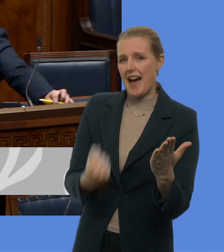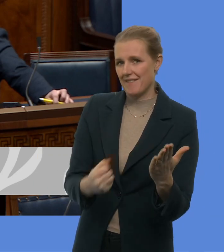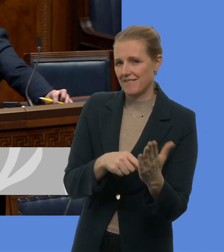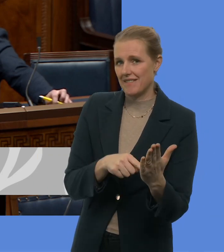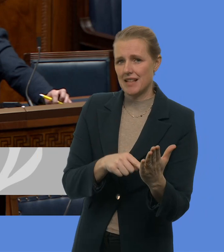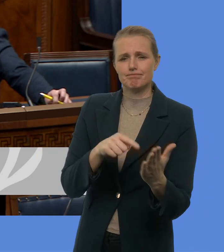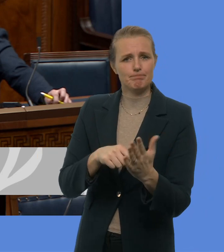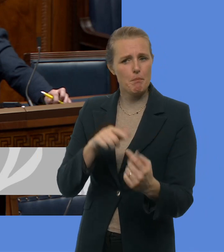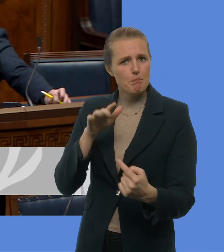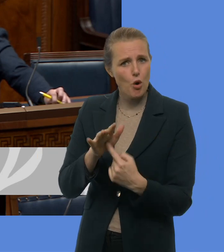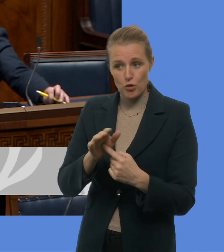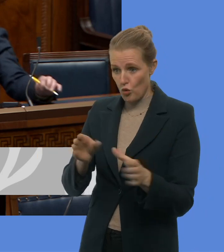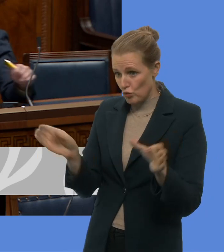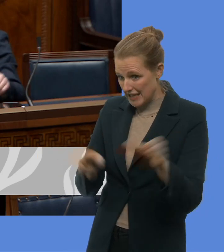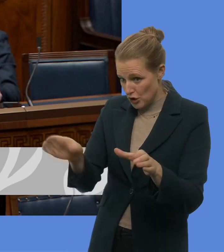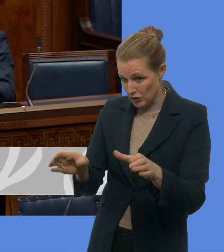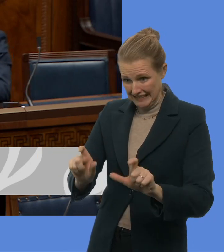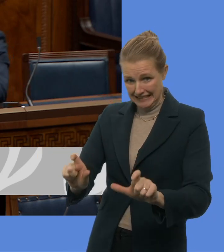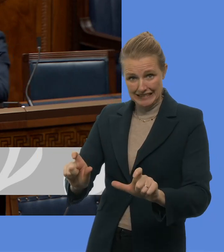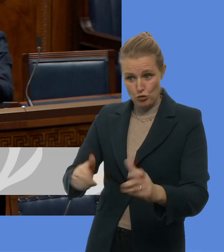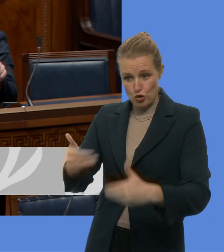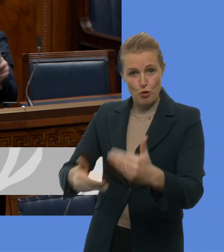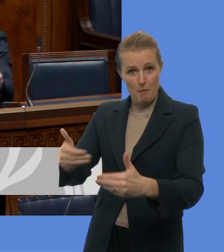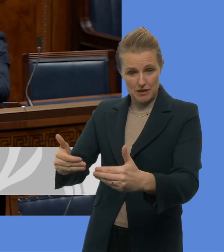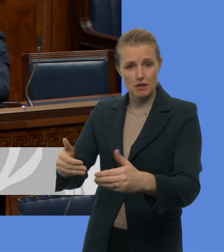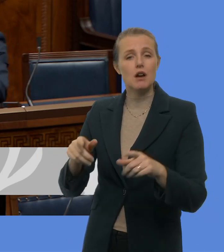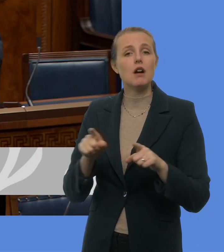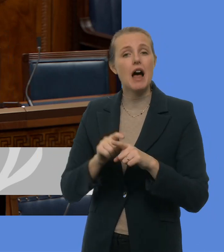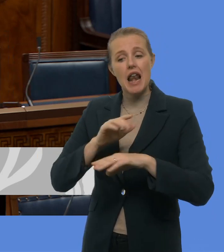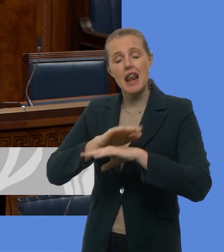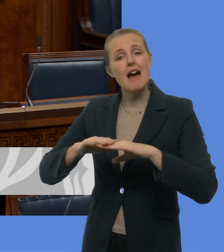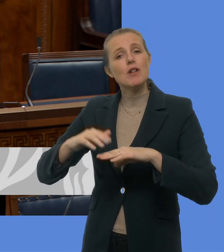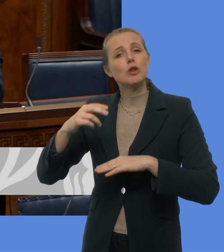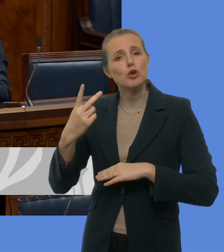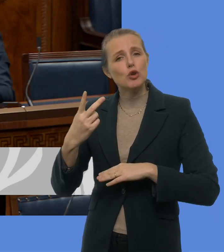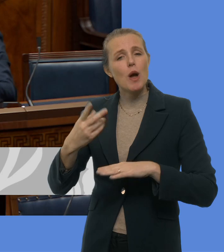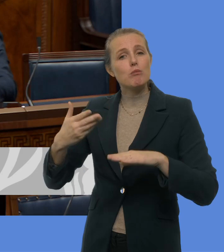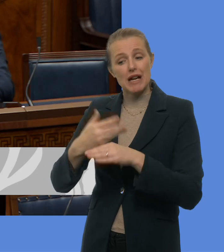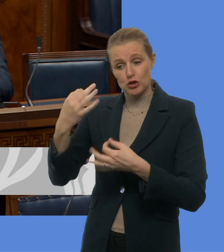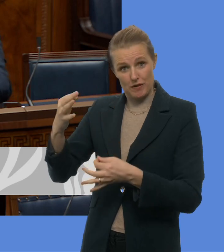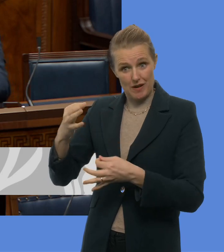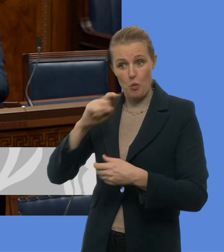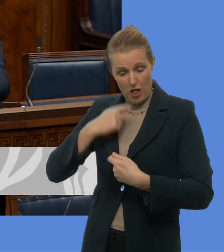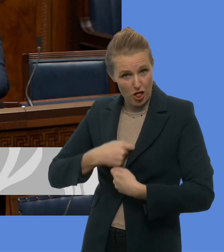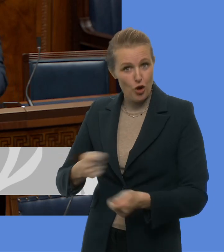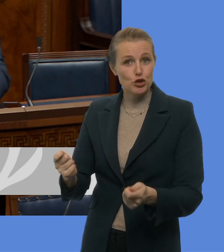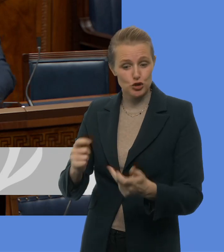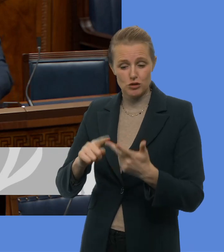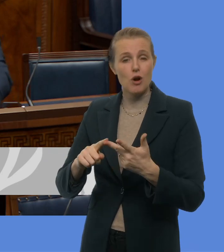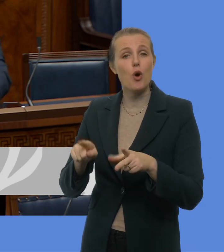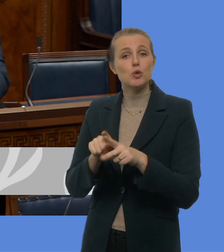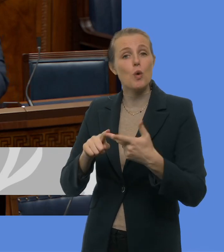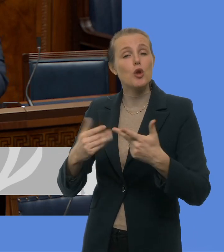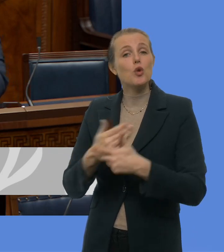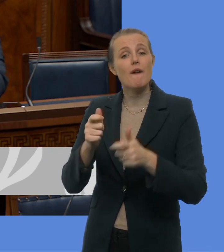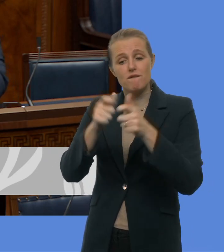retention within that sector. The launch of the new Level 2 Safe and Effective Care Practice Certificate and a new Care and Practice Framework,